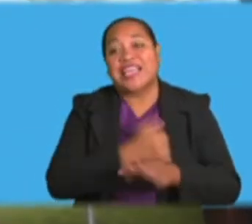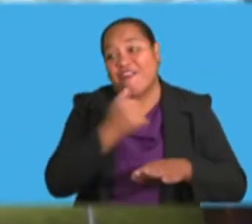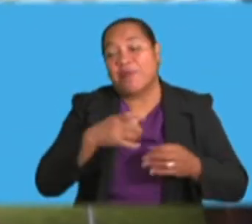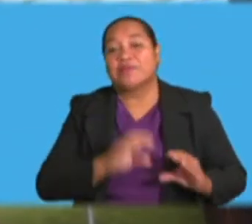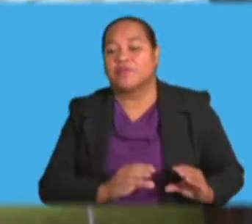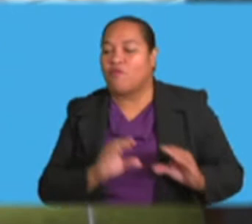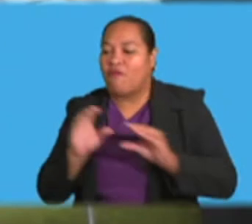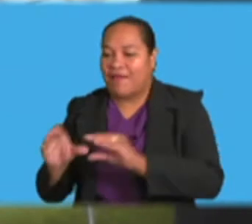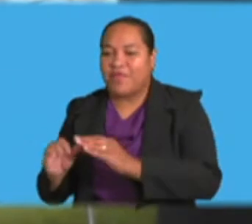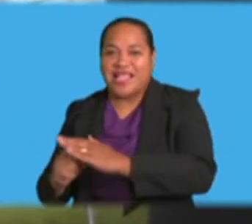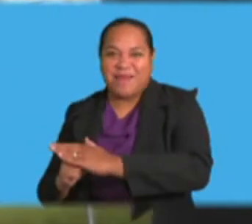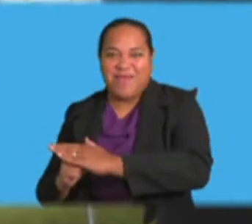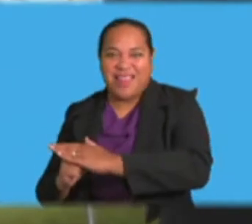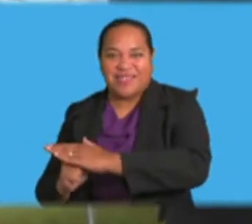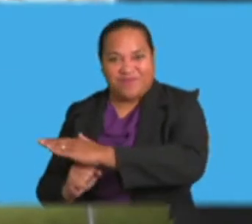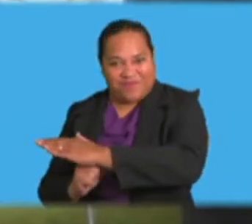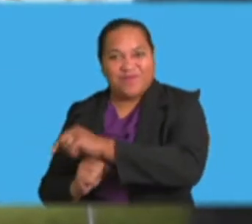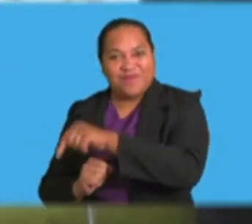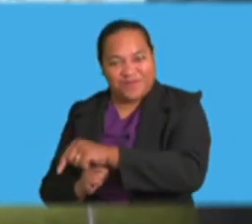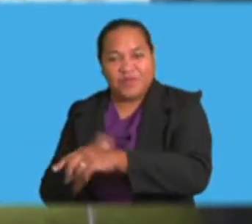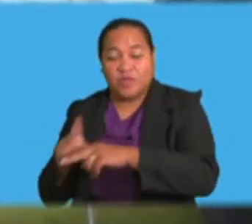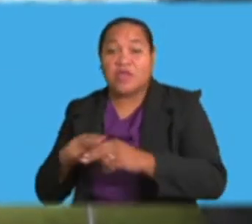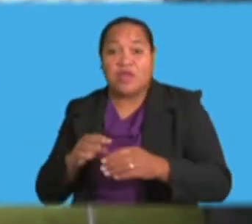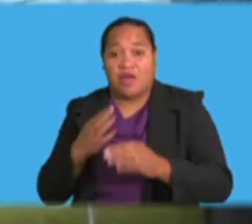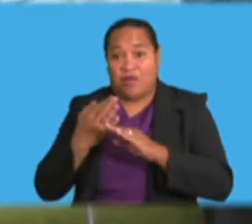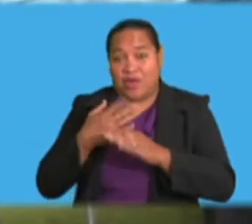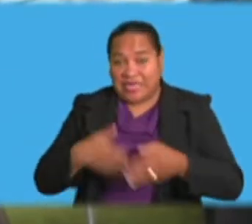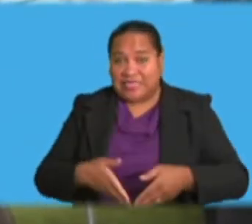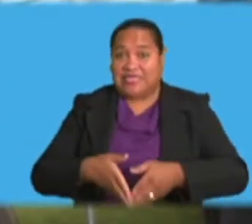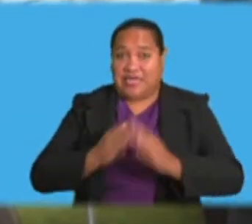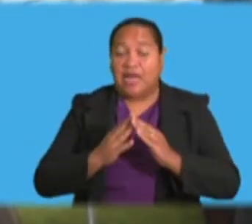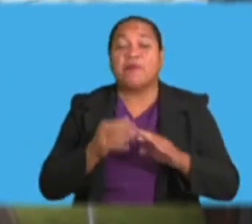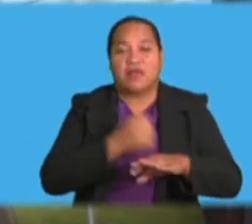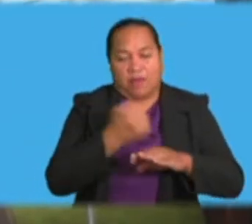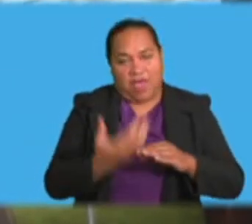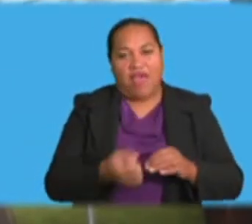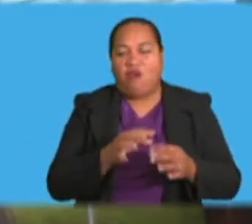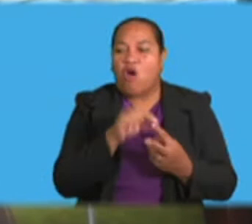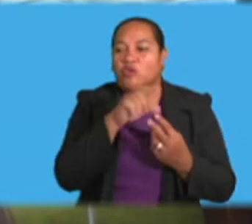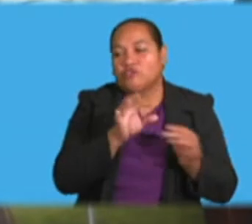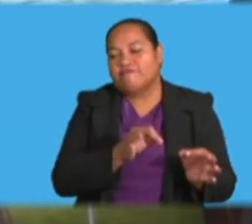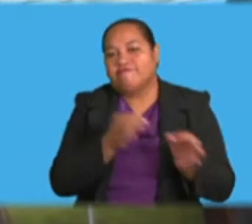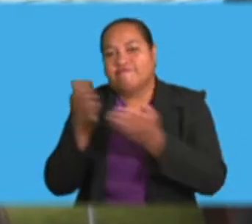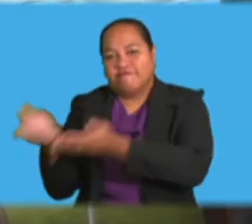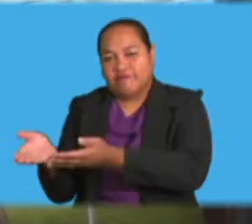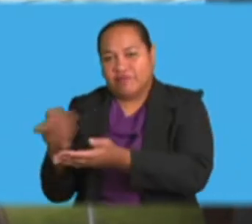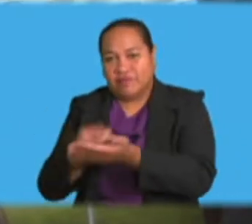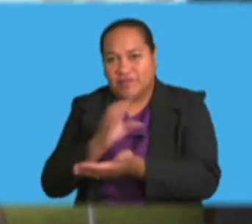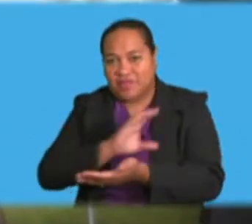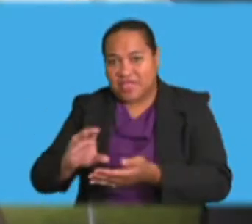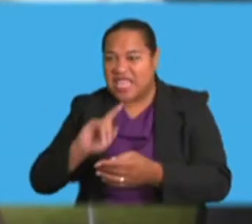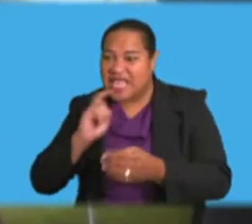Fiji Pine Limited. As per the original setup, government has the option of transferring shares to Fiji Pine Trust if A, Fiji